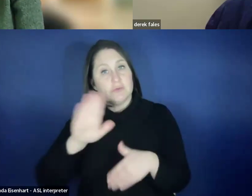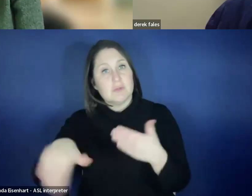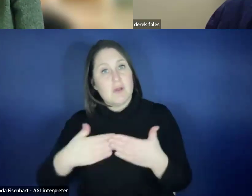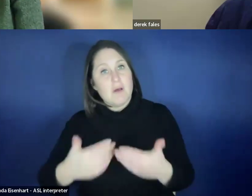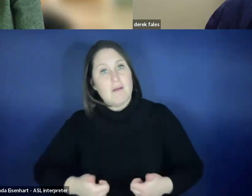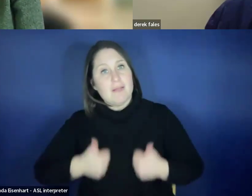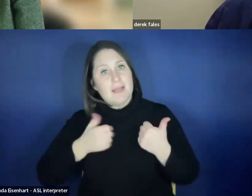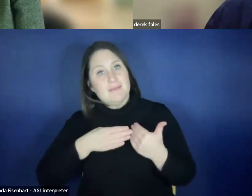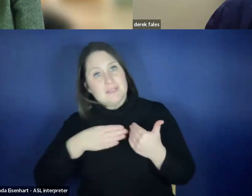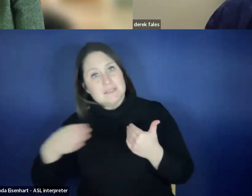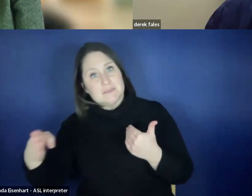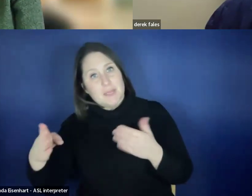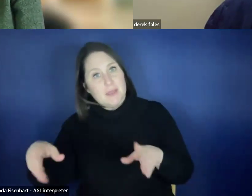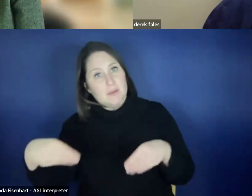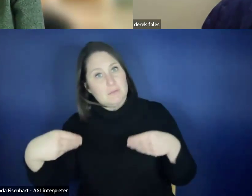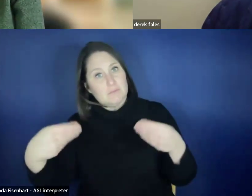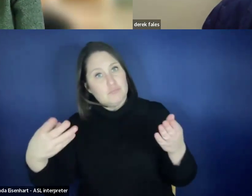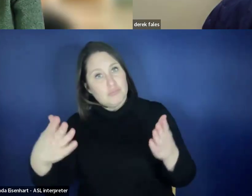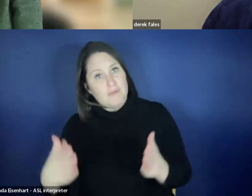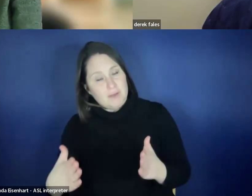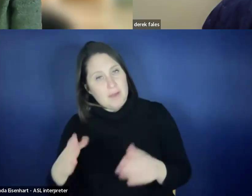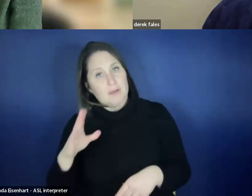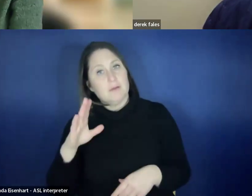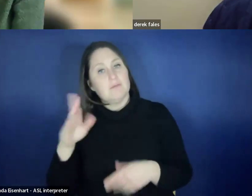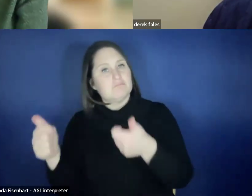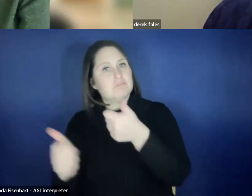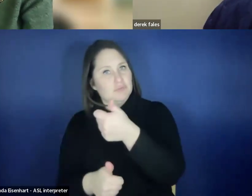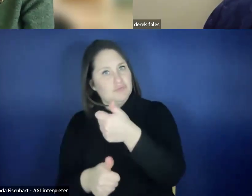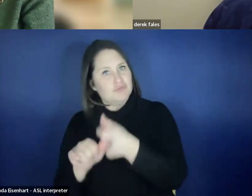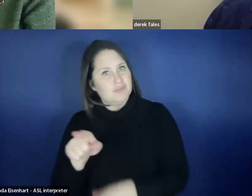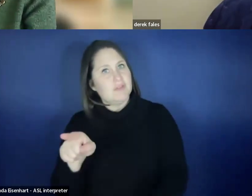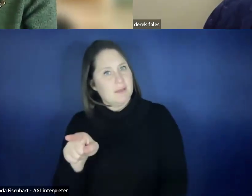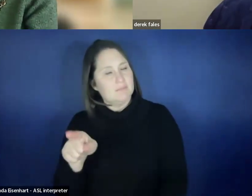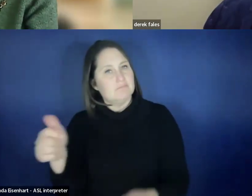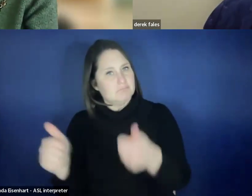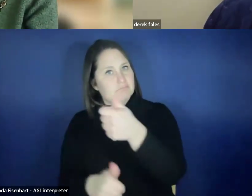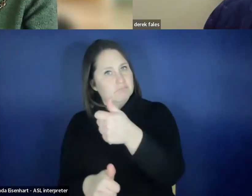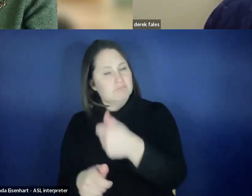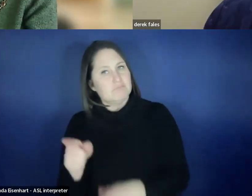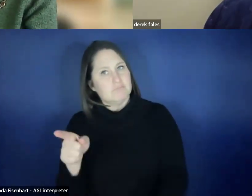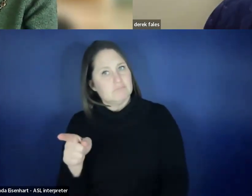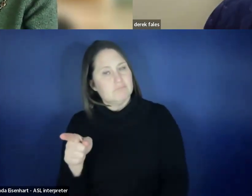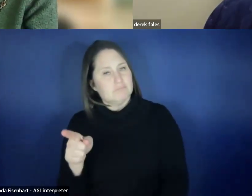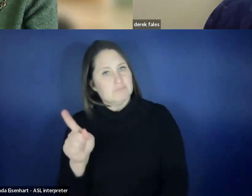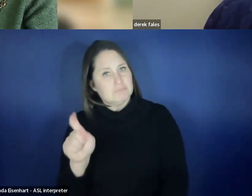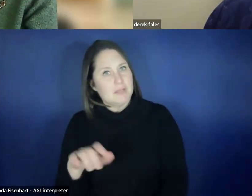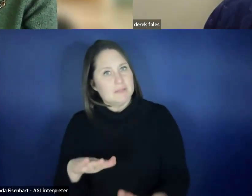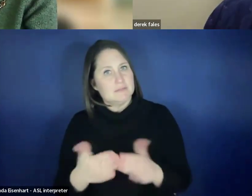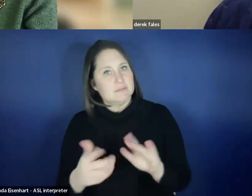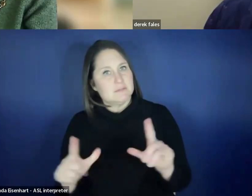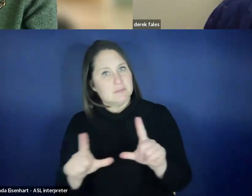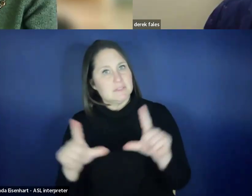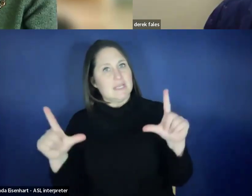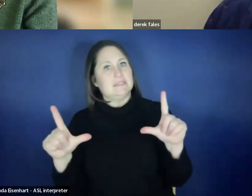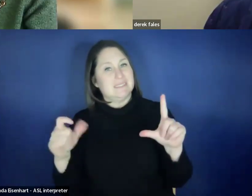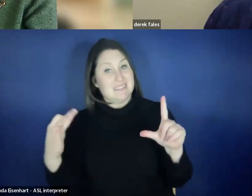waiver providers will fall under this new rule. So they'll need to become licensed if they're not